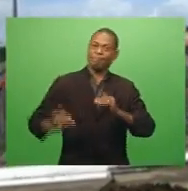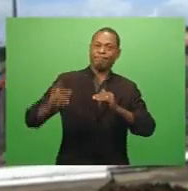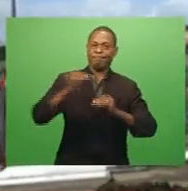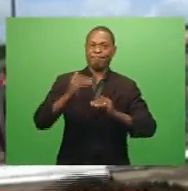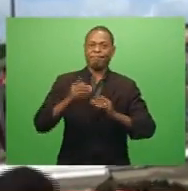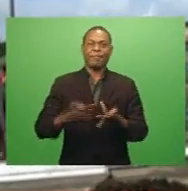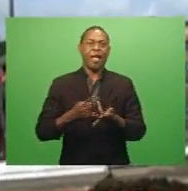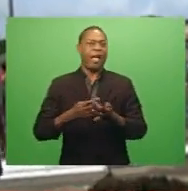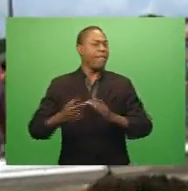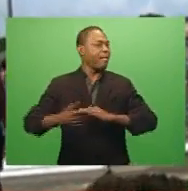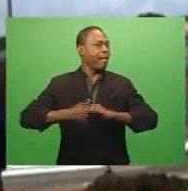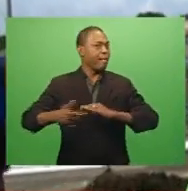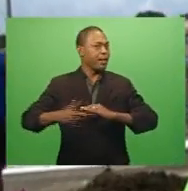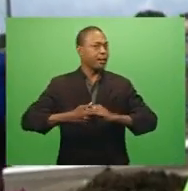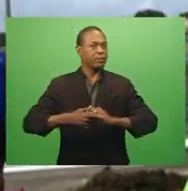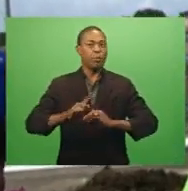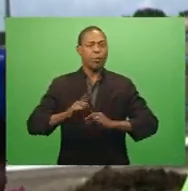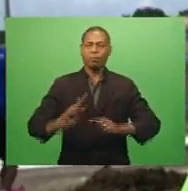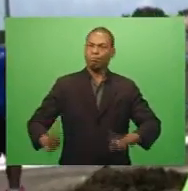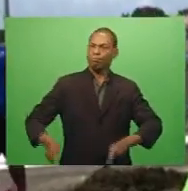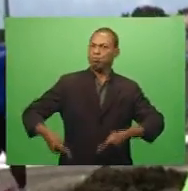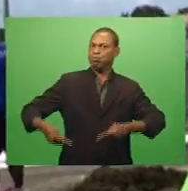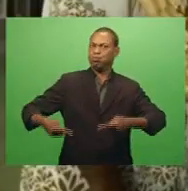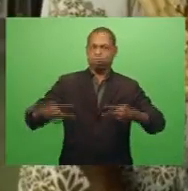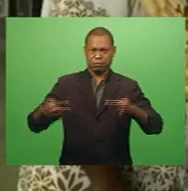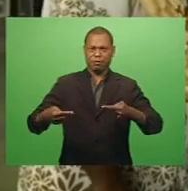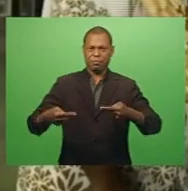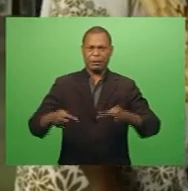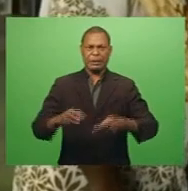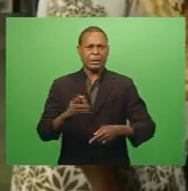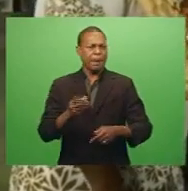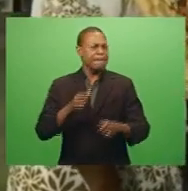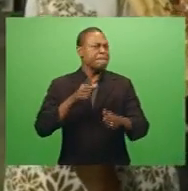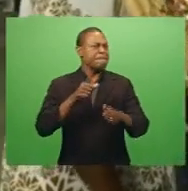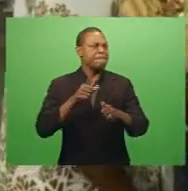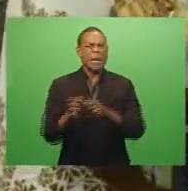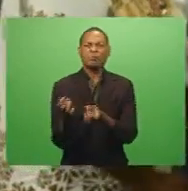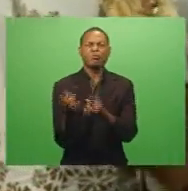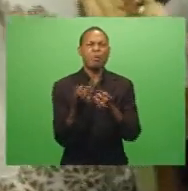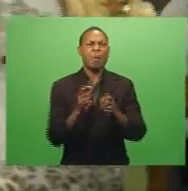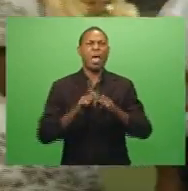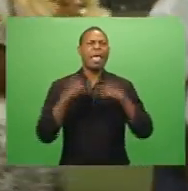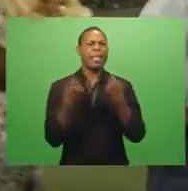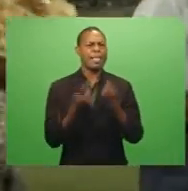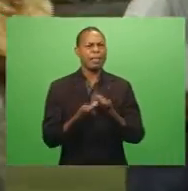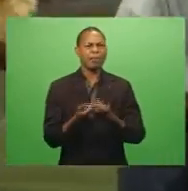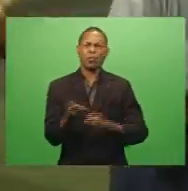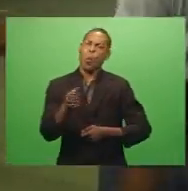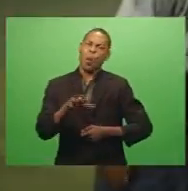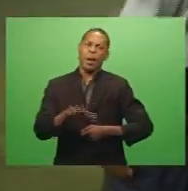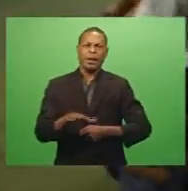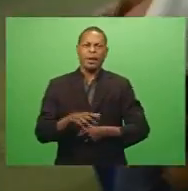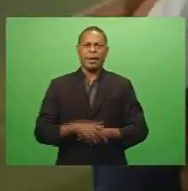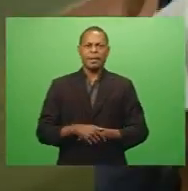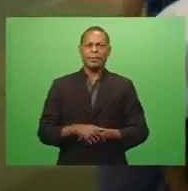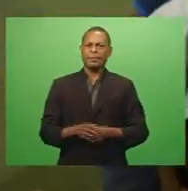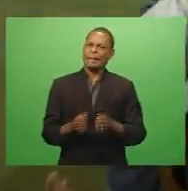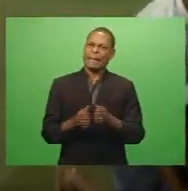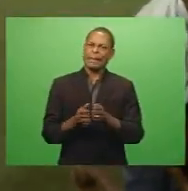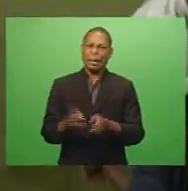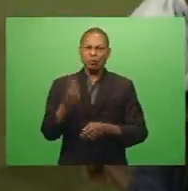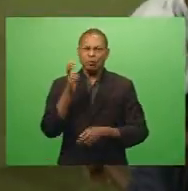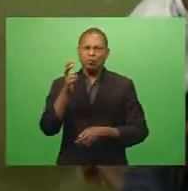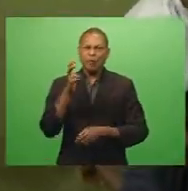we are going to compete with some of the best prepared teams who started their off-season like around